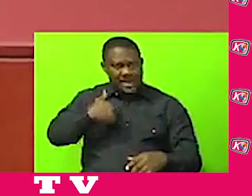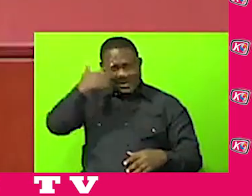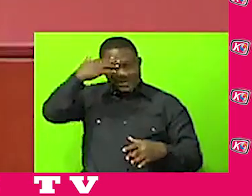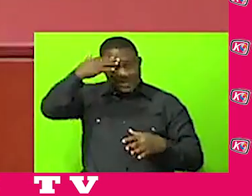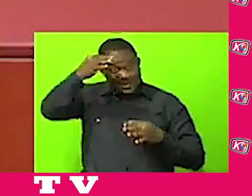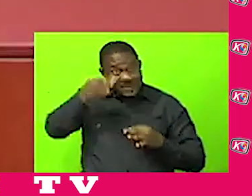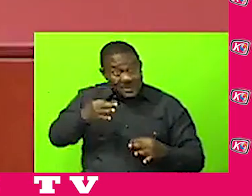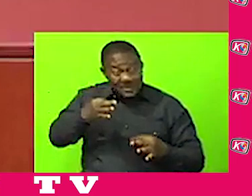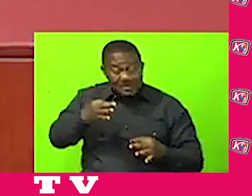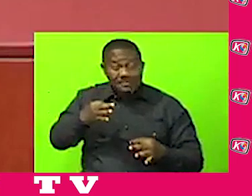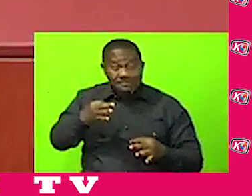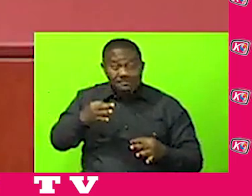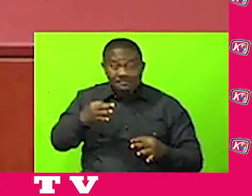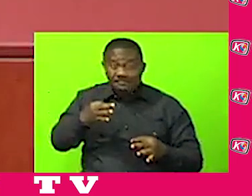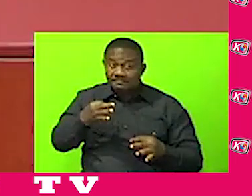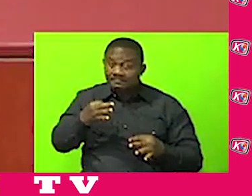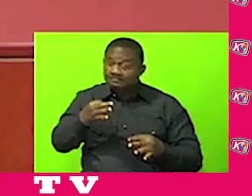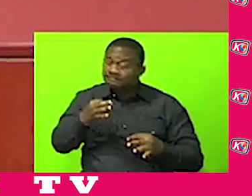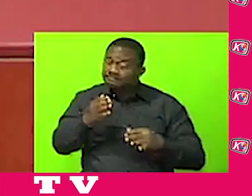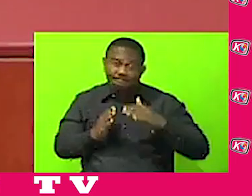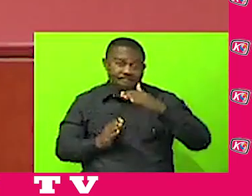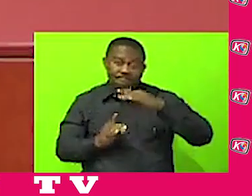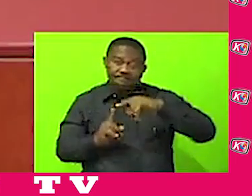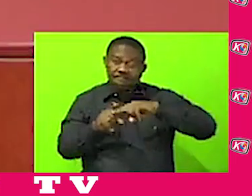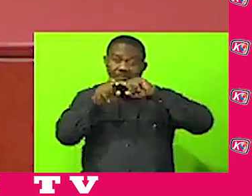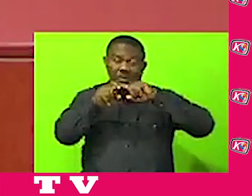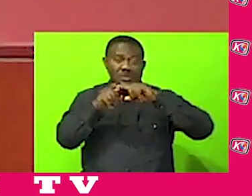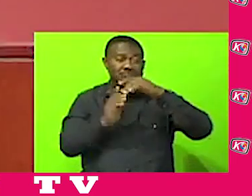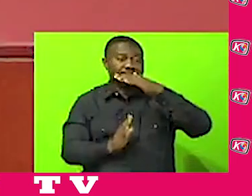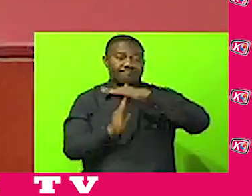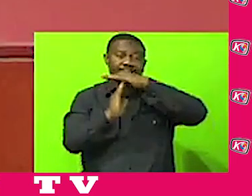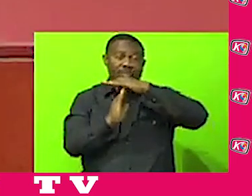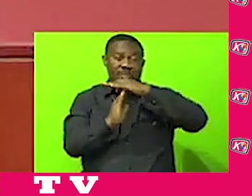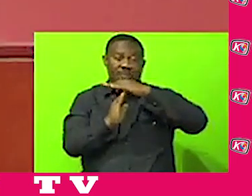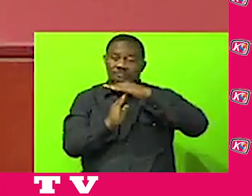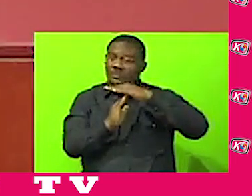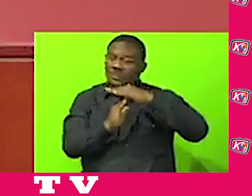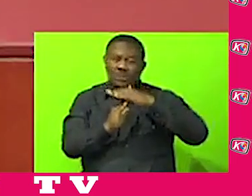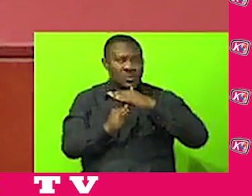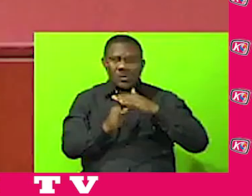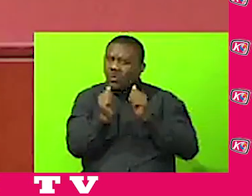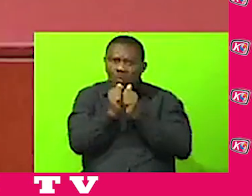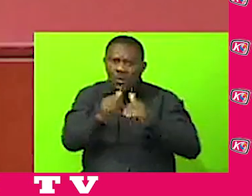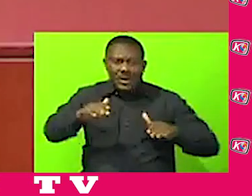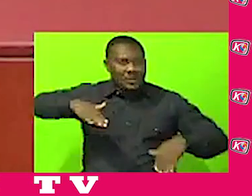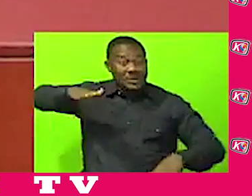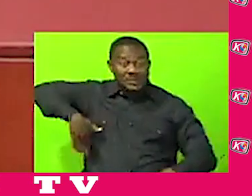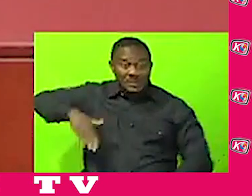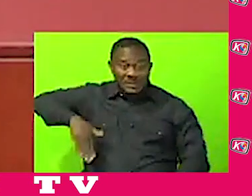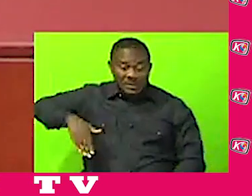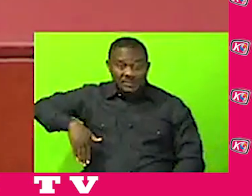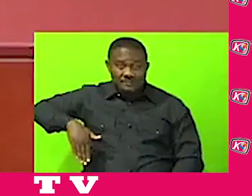decide to suspend the meeting of the House indefinitely. The